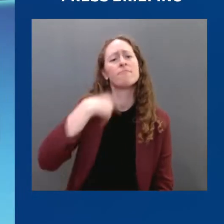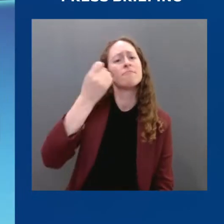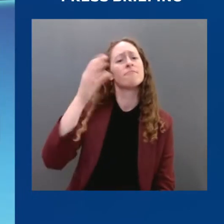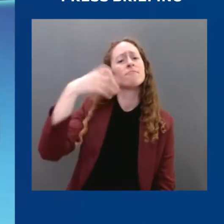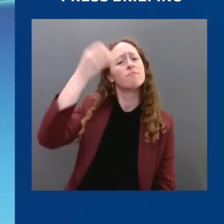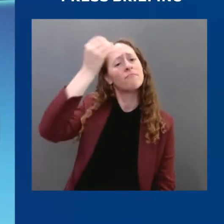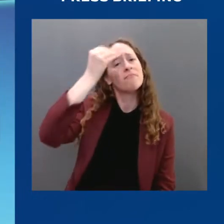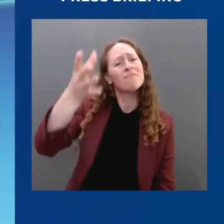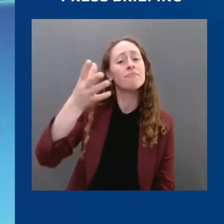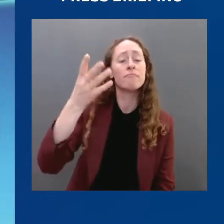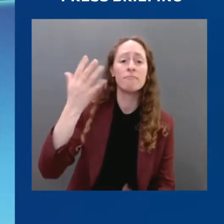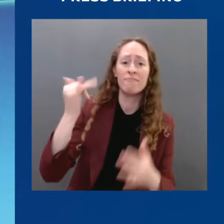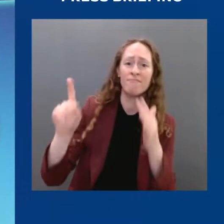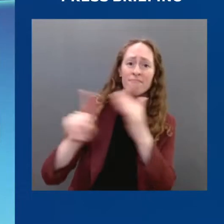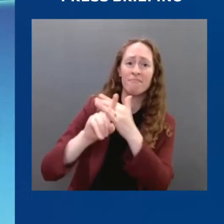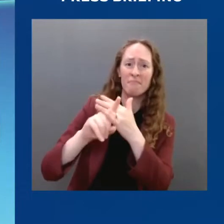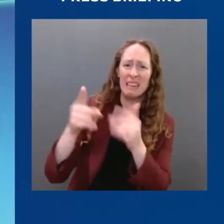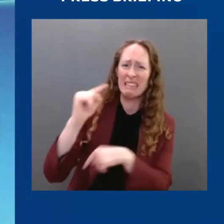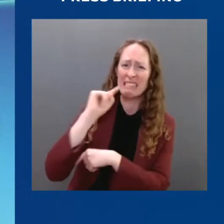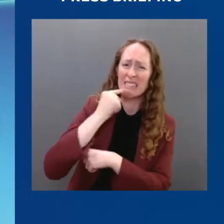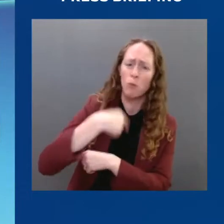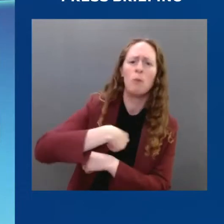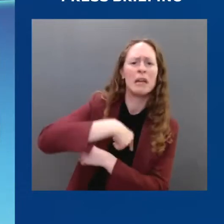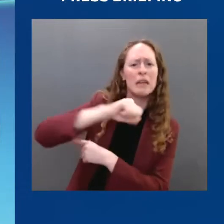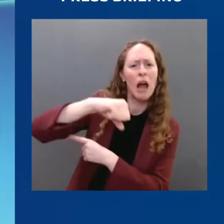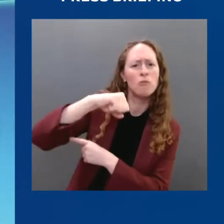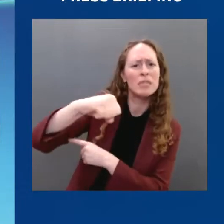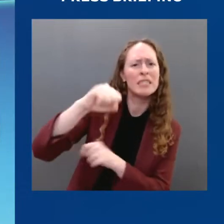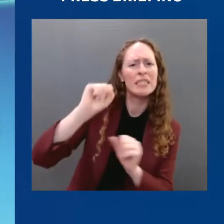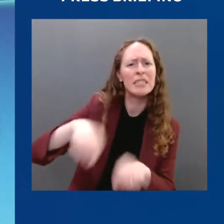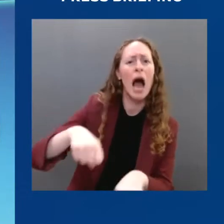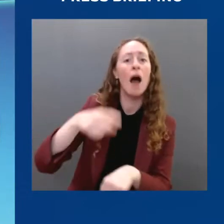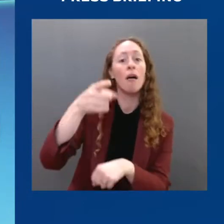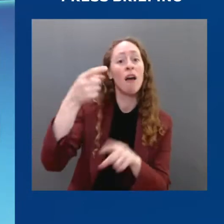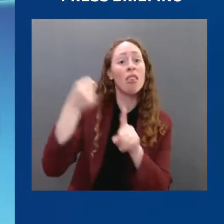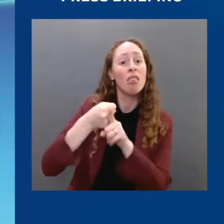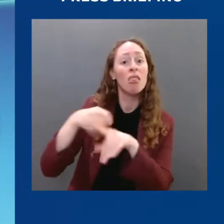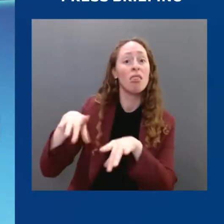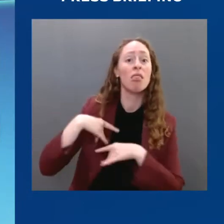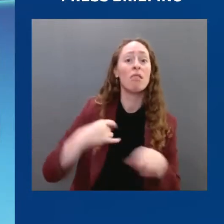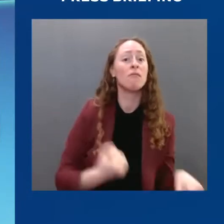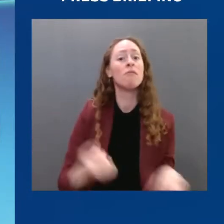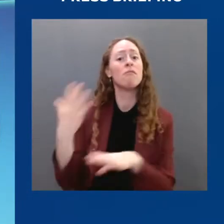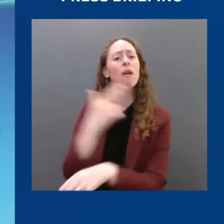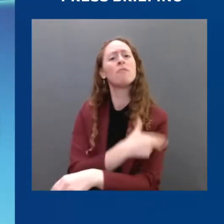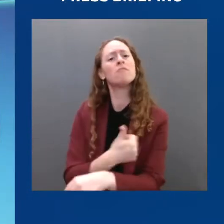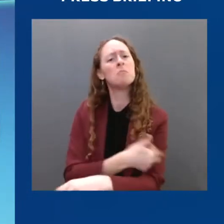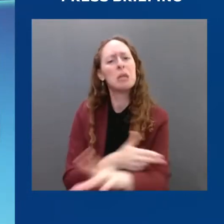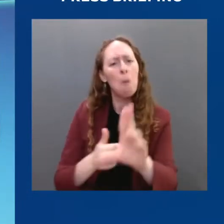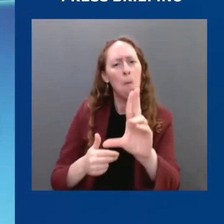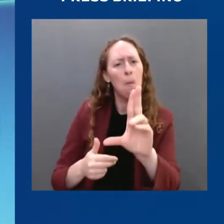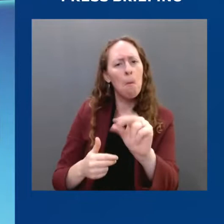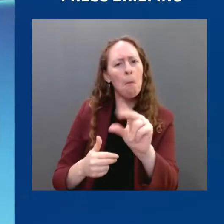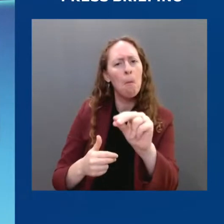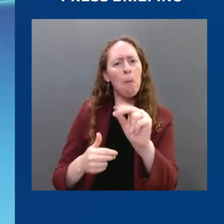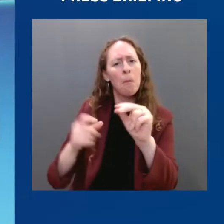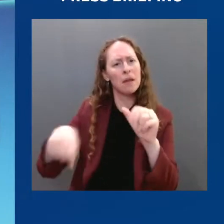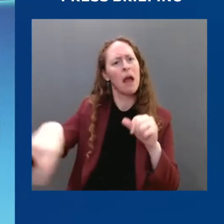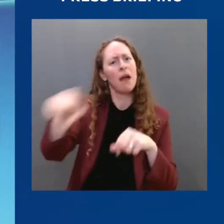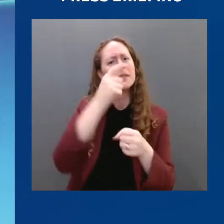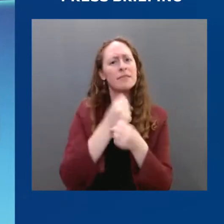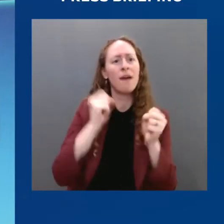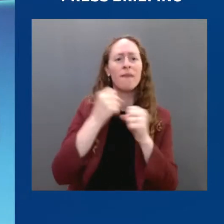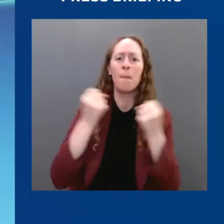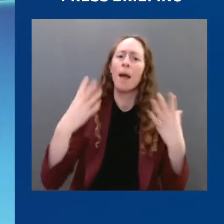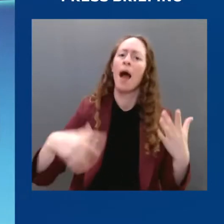ICU, we can save lives, and we can minimize the disruptions caused by COVID-19. And even in the face